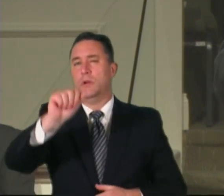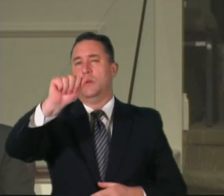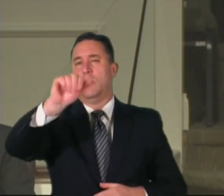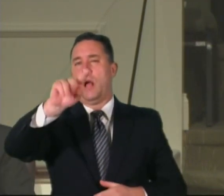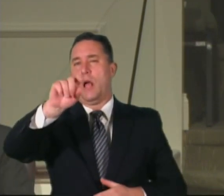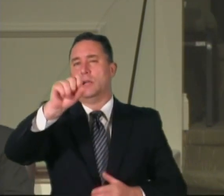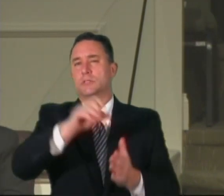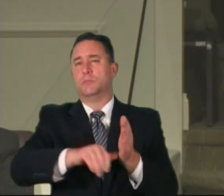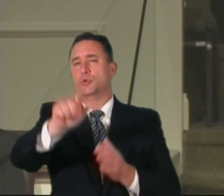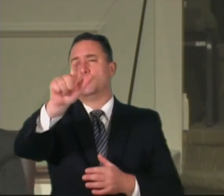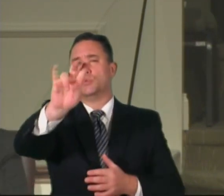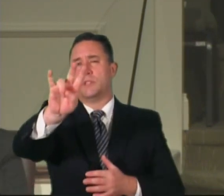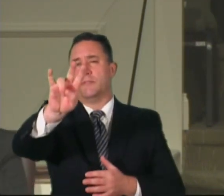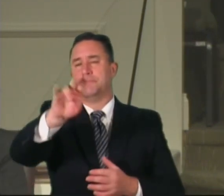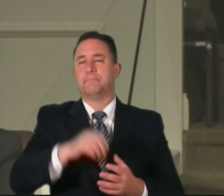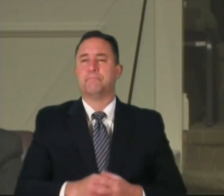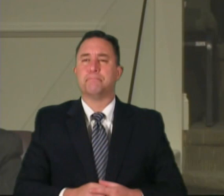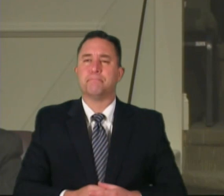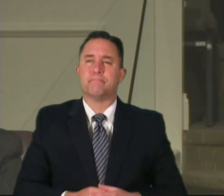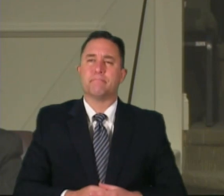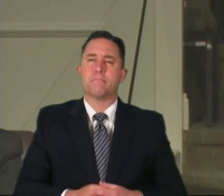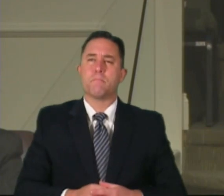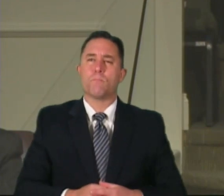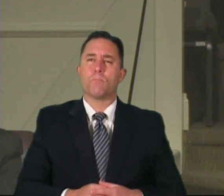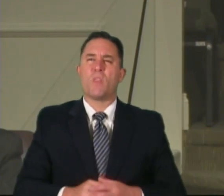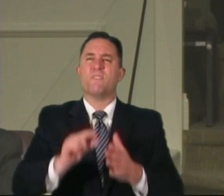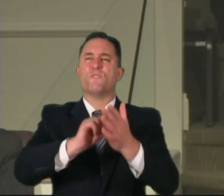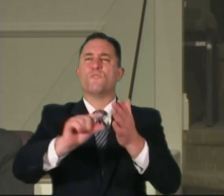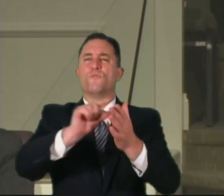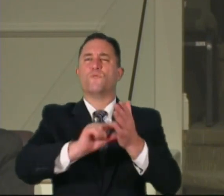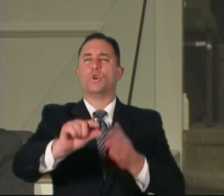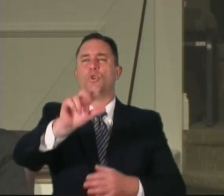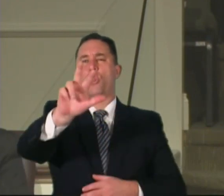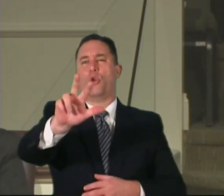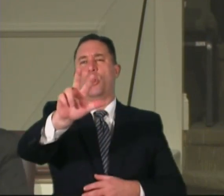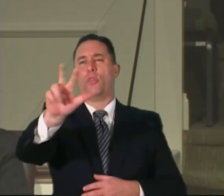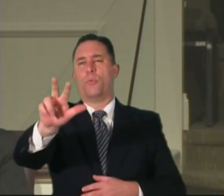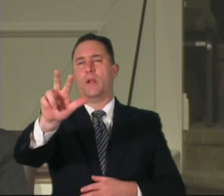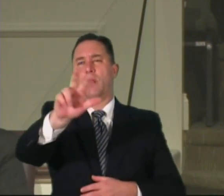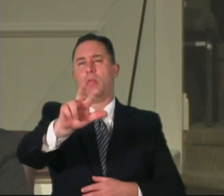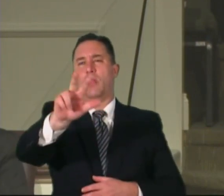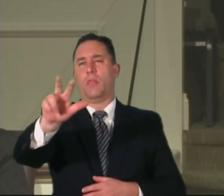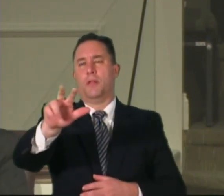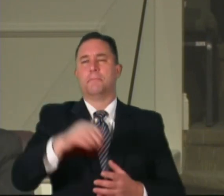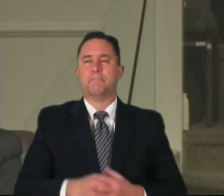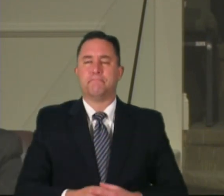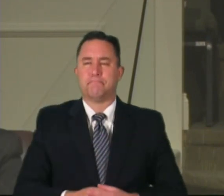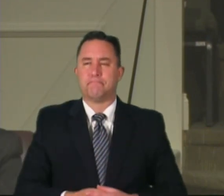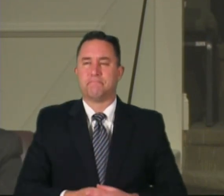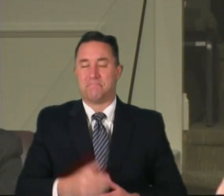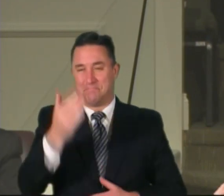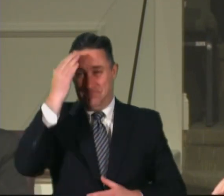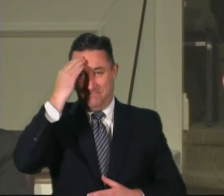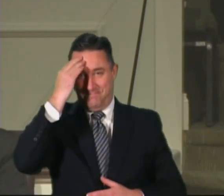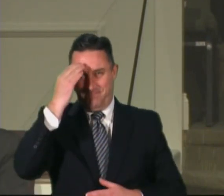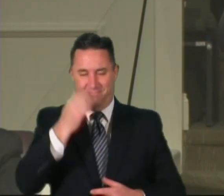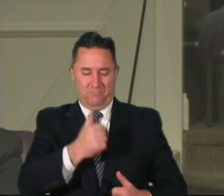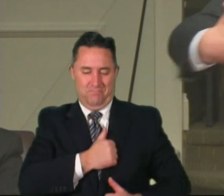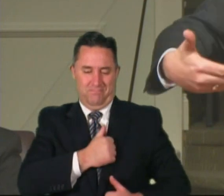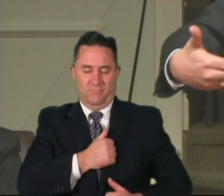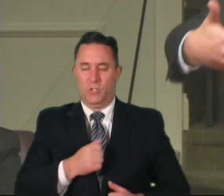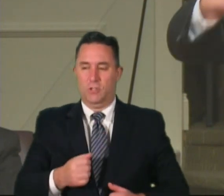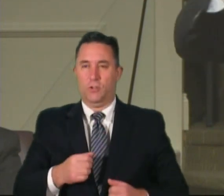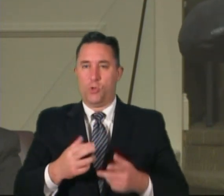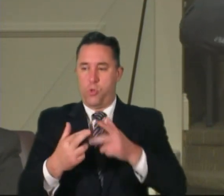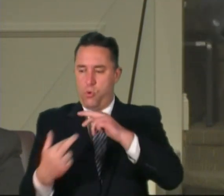chapter 27. And let's look at verse number 33. Well, you know, the soldiers cut the